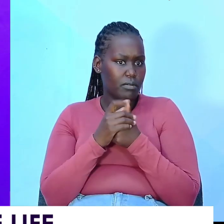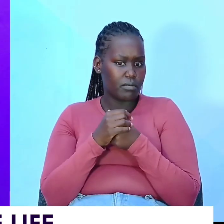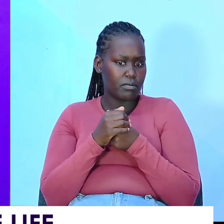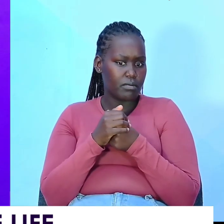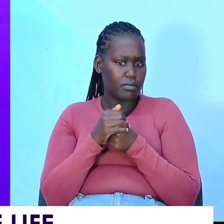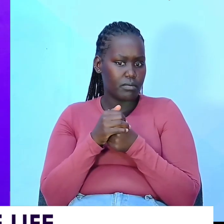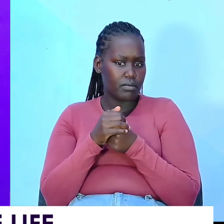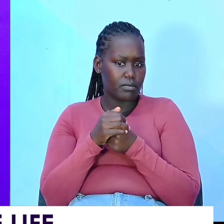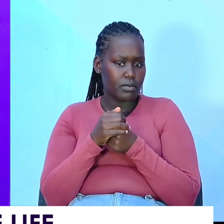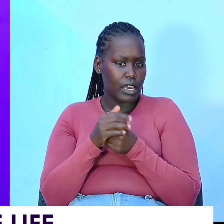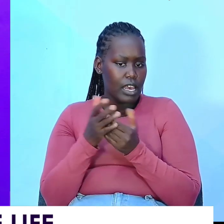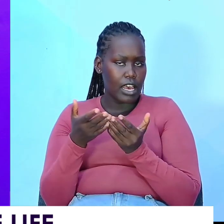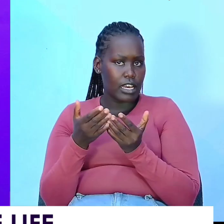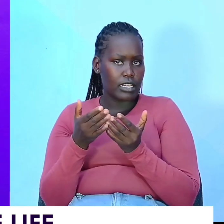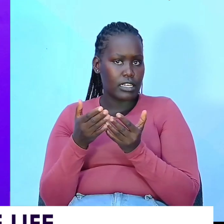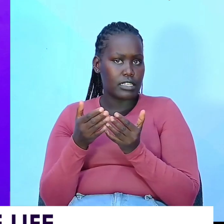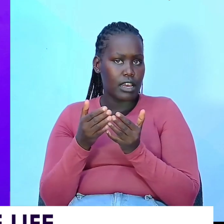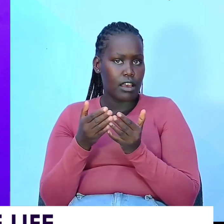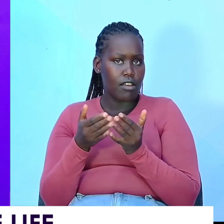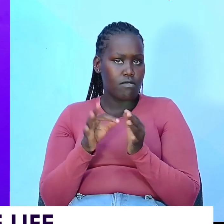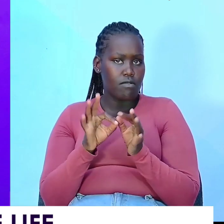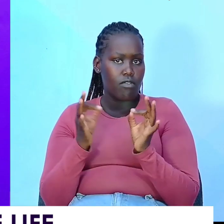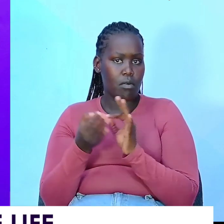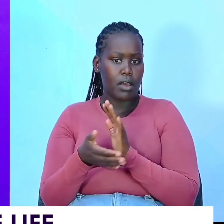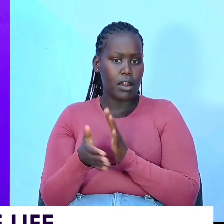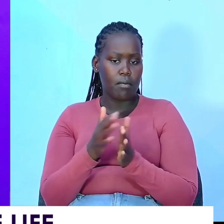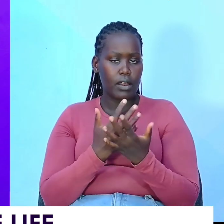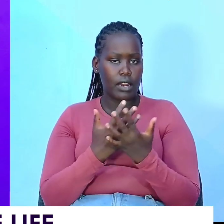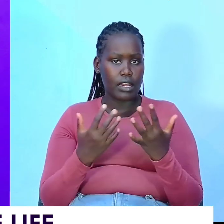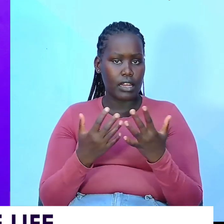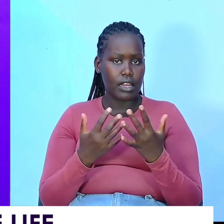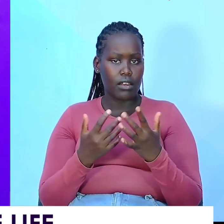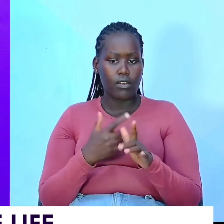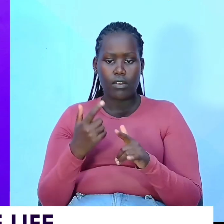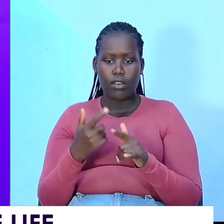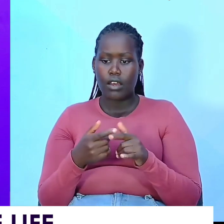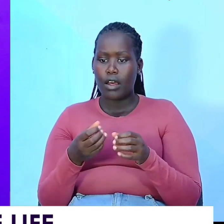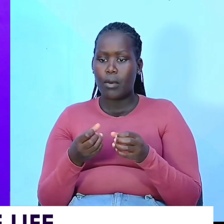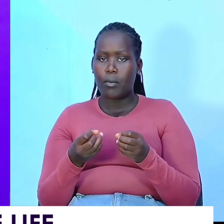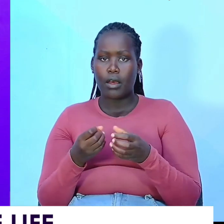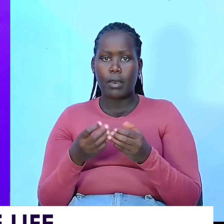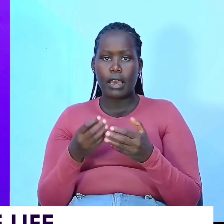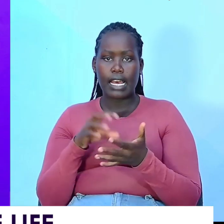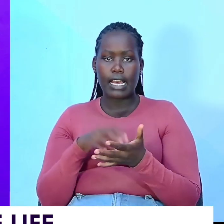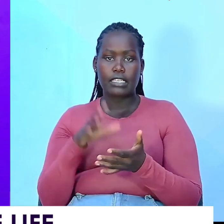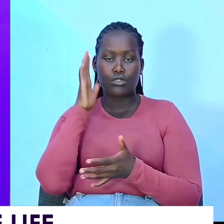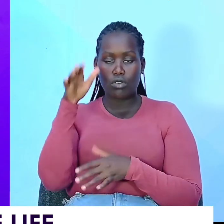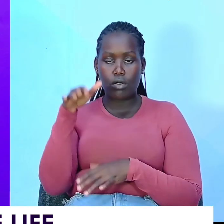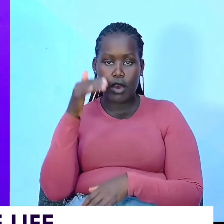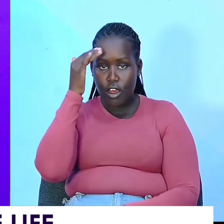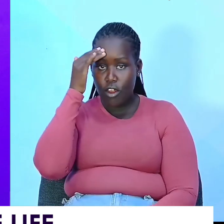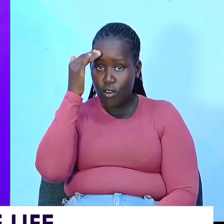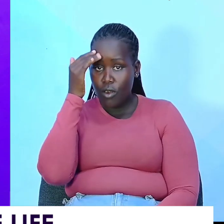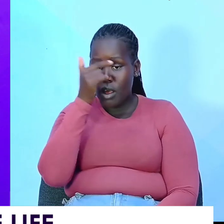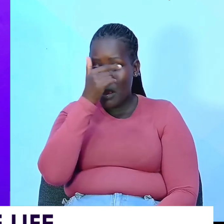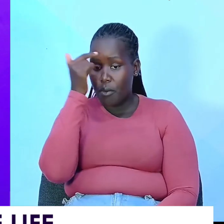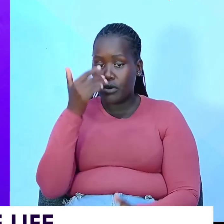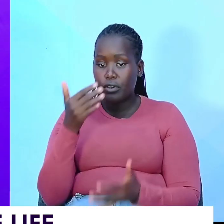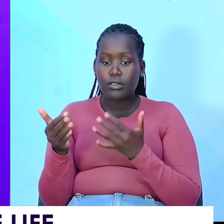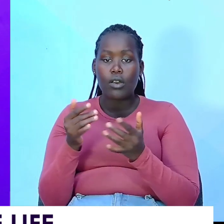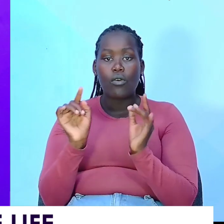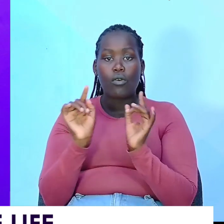contraception. A form of contraception. And unfortunate cases would be discovered because probably they would overbleed. But there are those